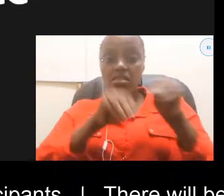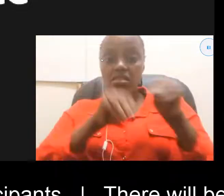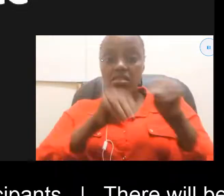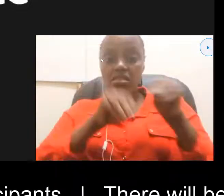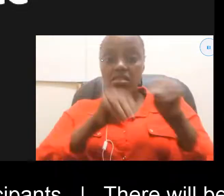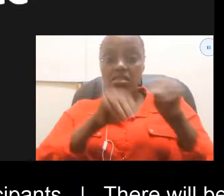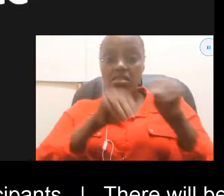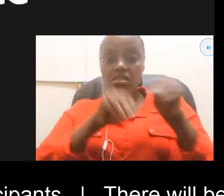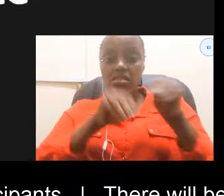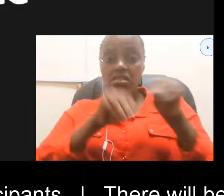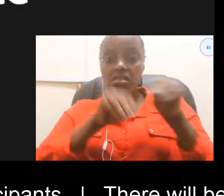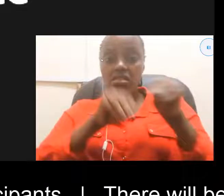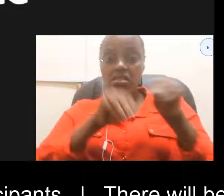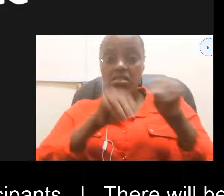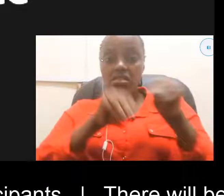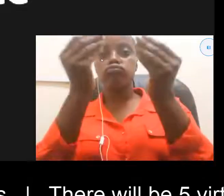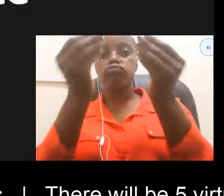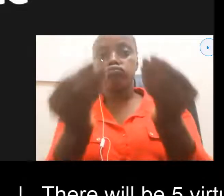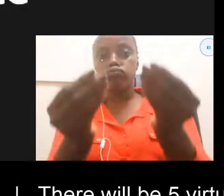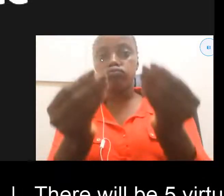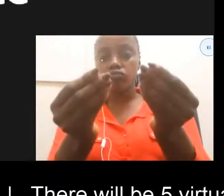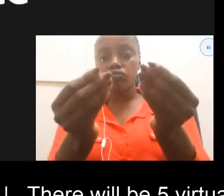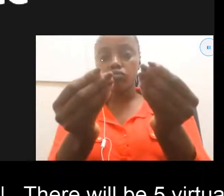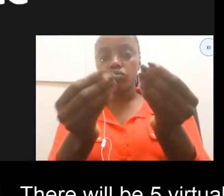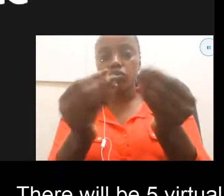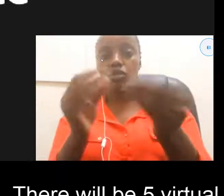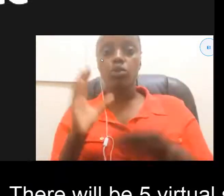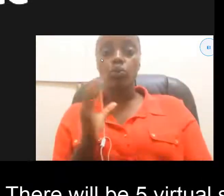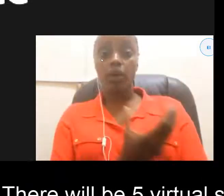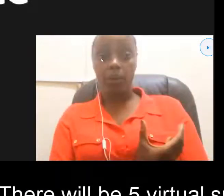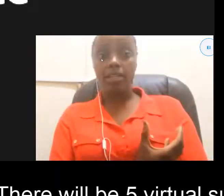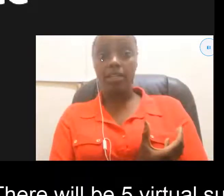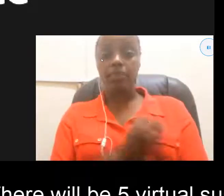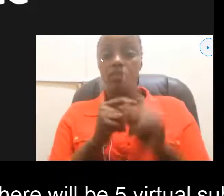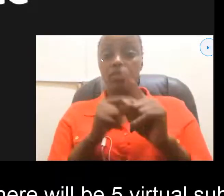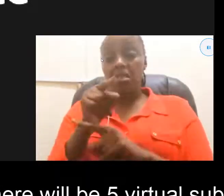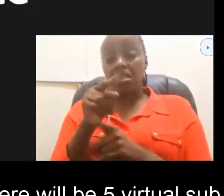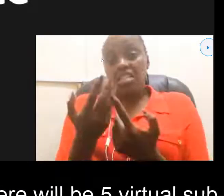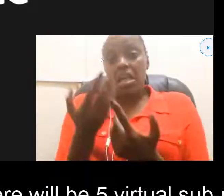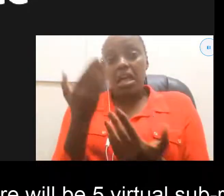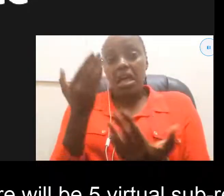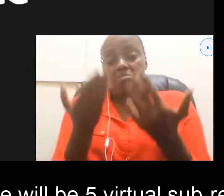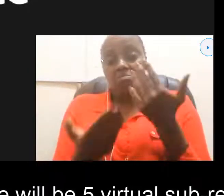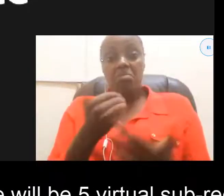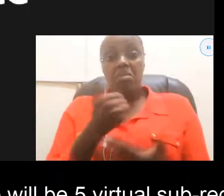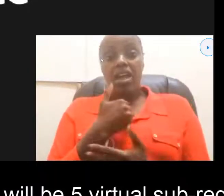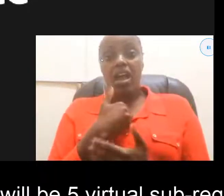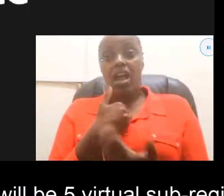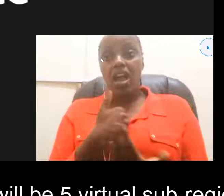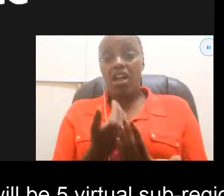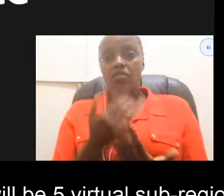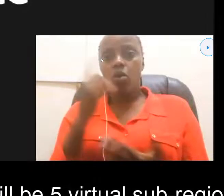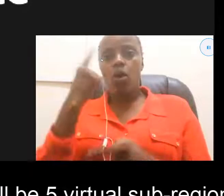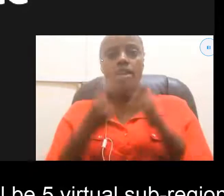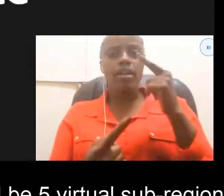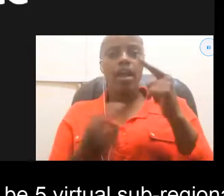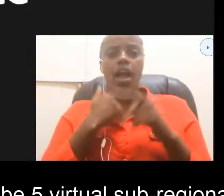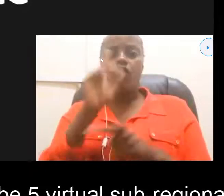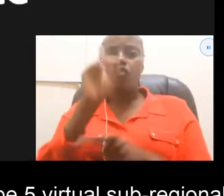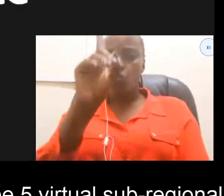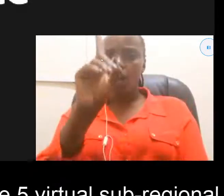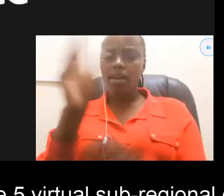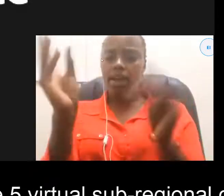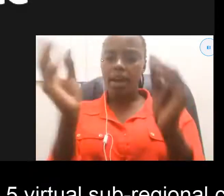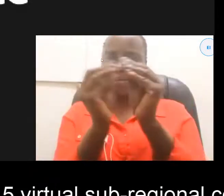it to the committee from that angle. And then we can have, in a year, have one engage or